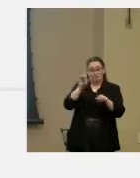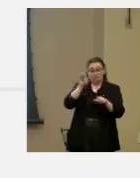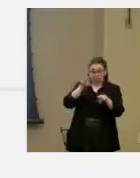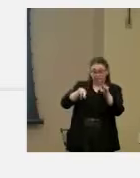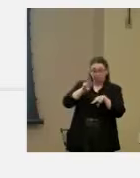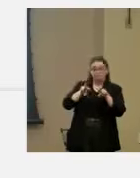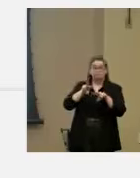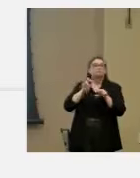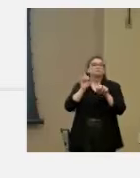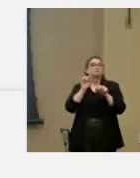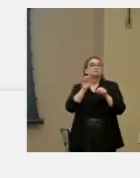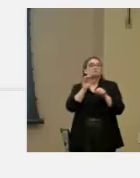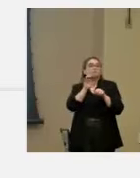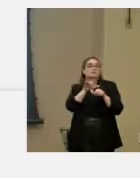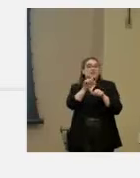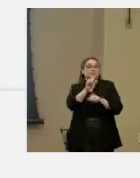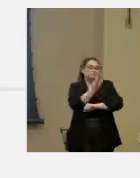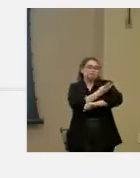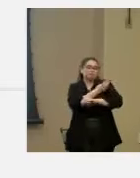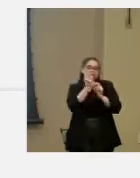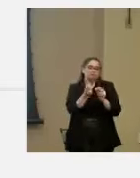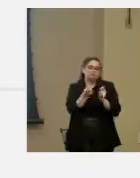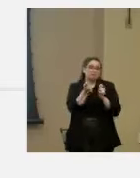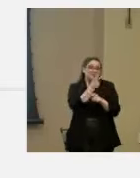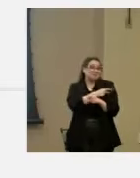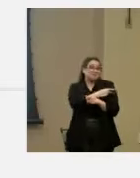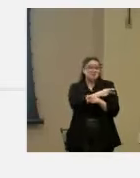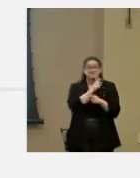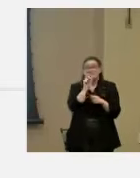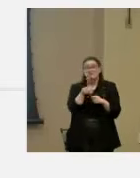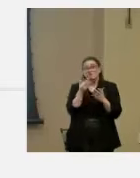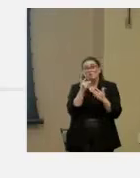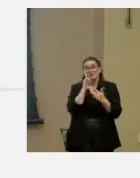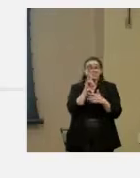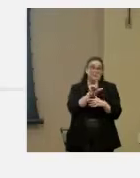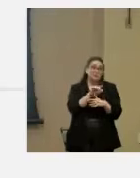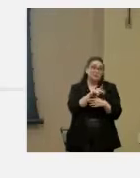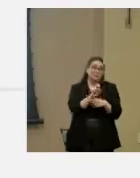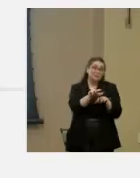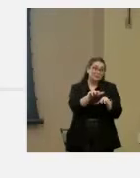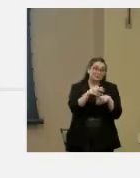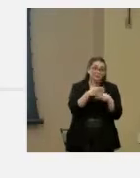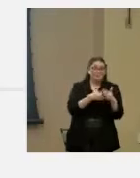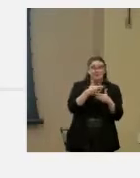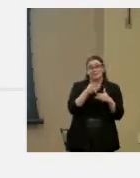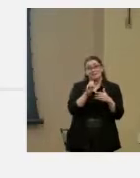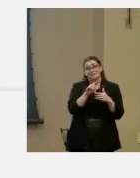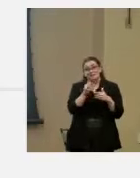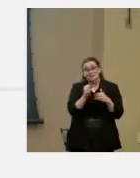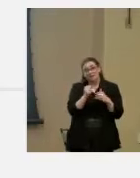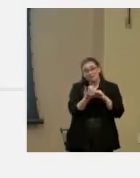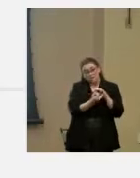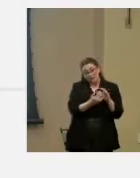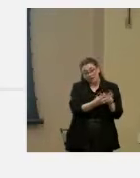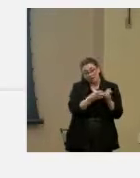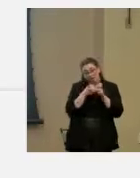be infused immediately. So the patient does not have to undergo the leukapheresis process for isolating their cells. There's no